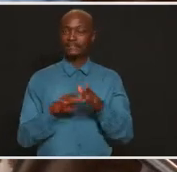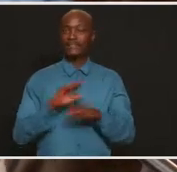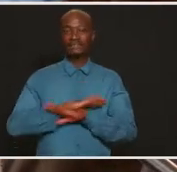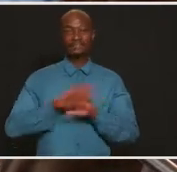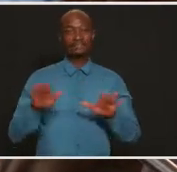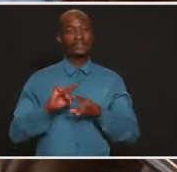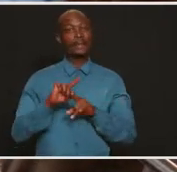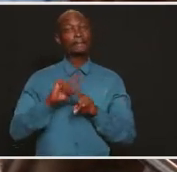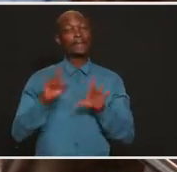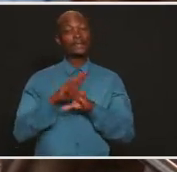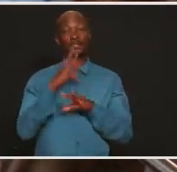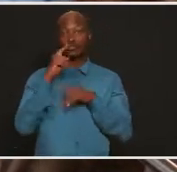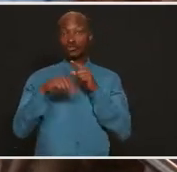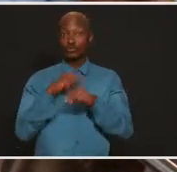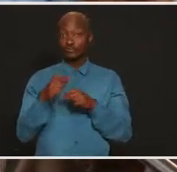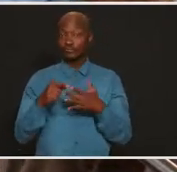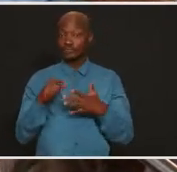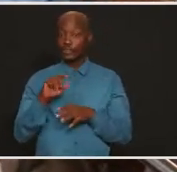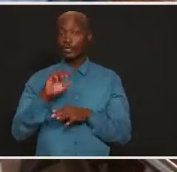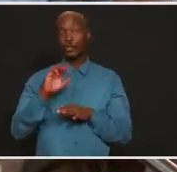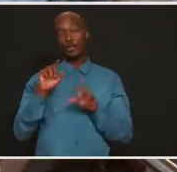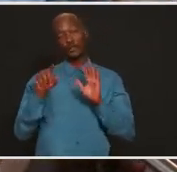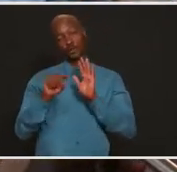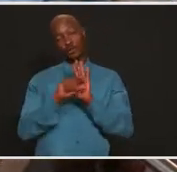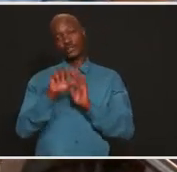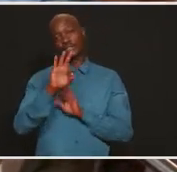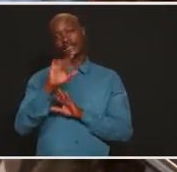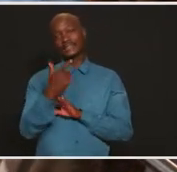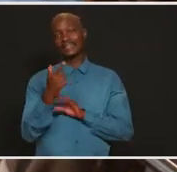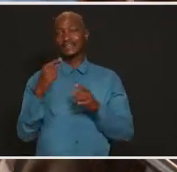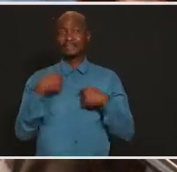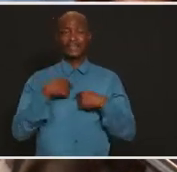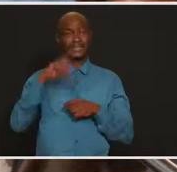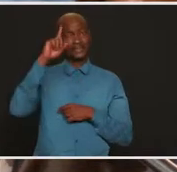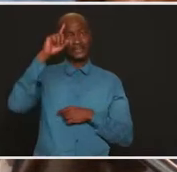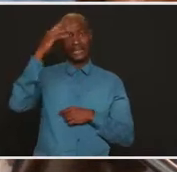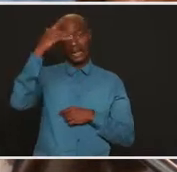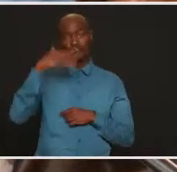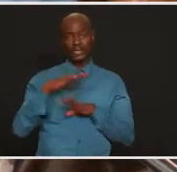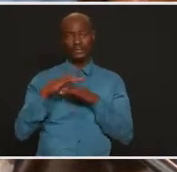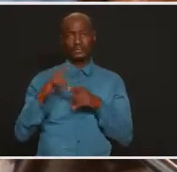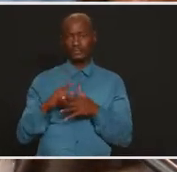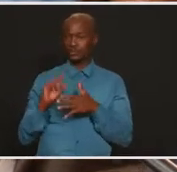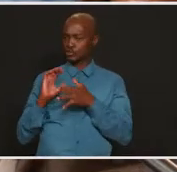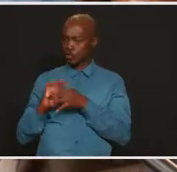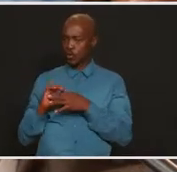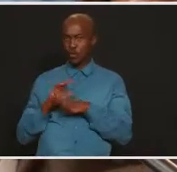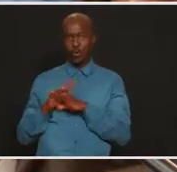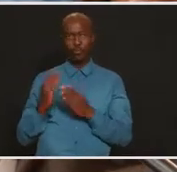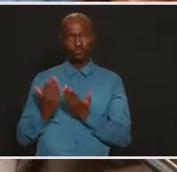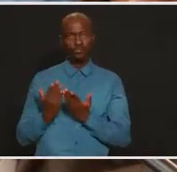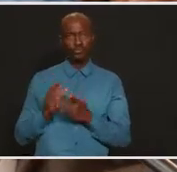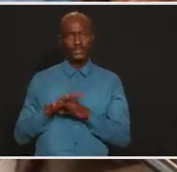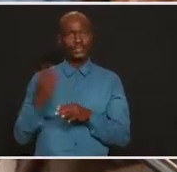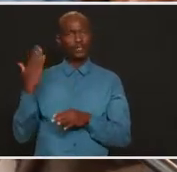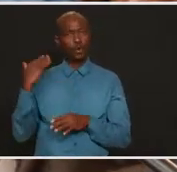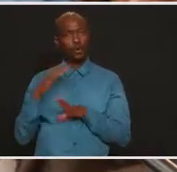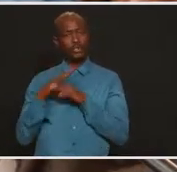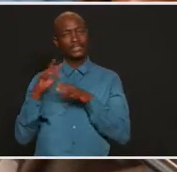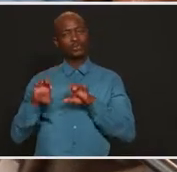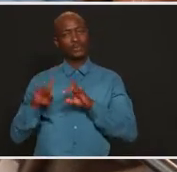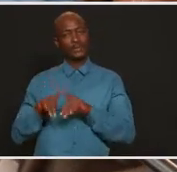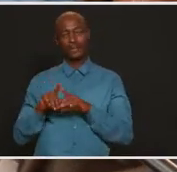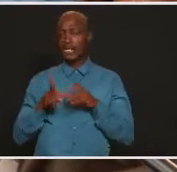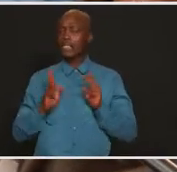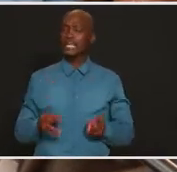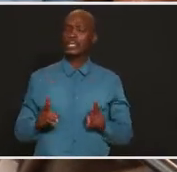but I'm here to speak only about close 37 as an African I'm convinced that homeschooling is the oldest form of Education in the most natural